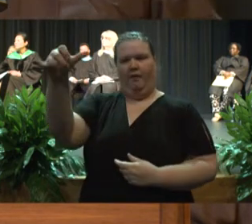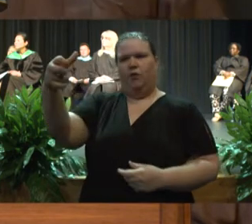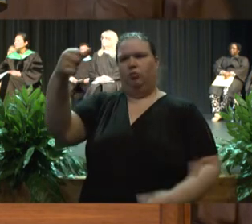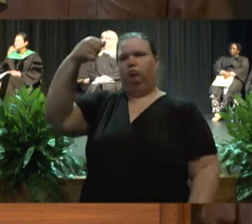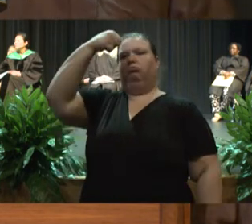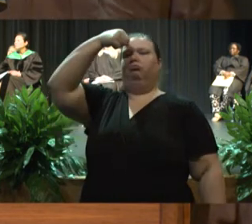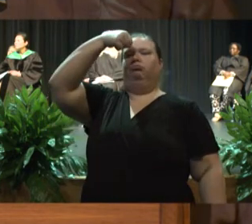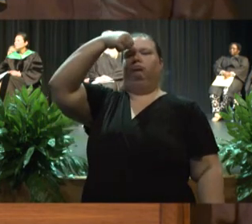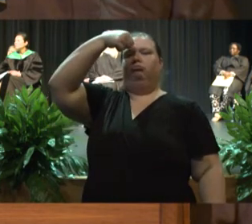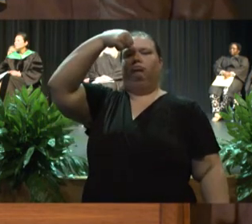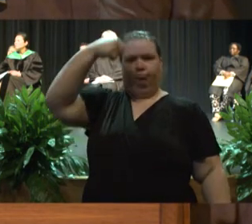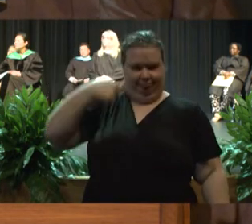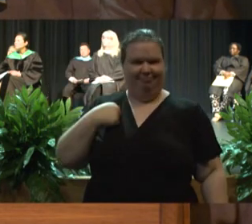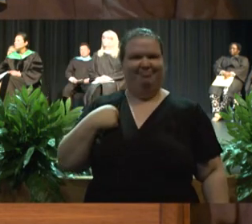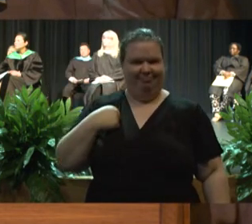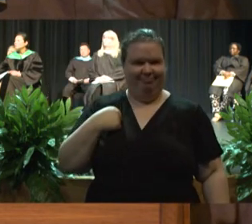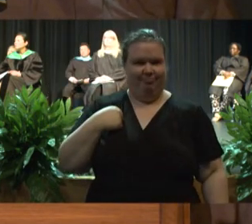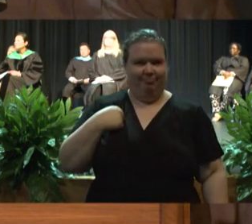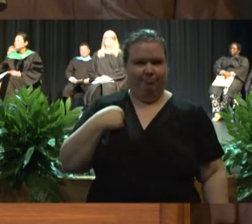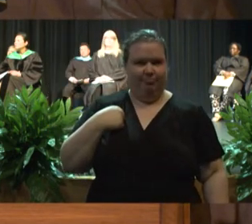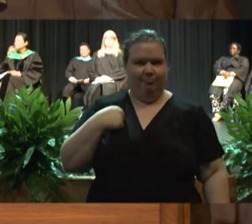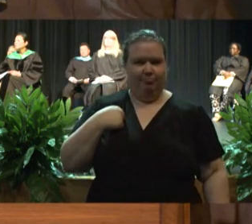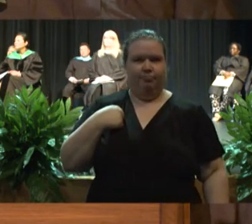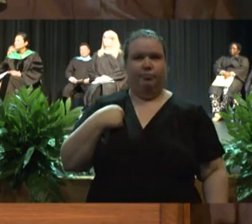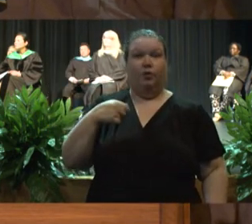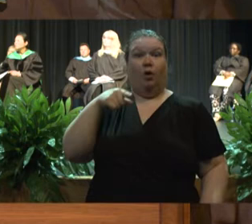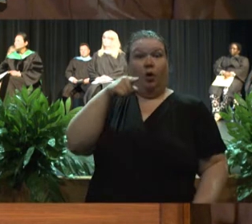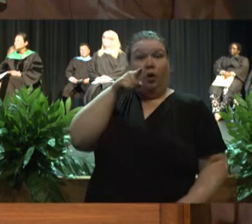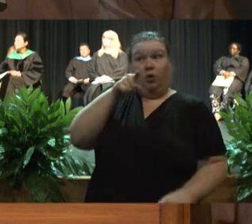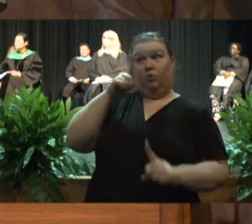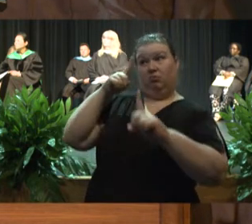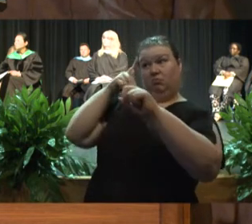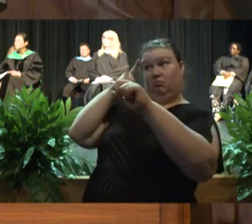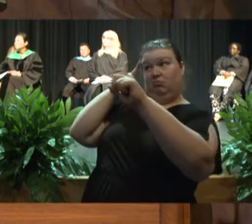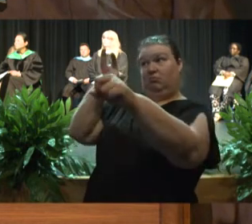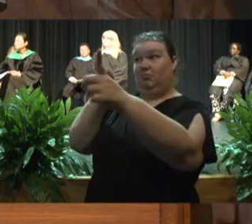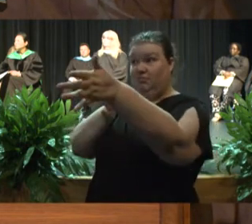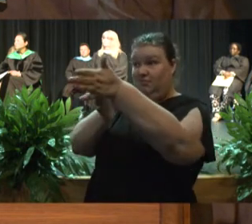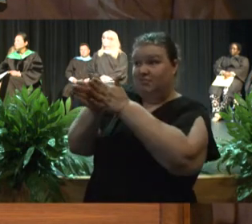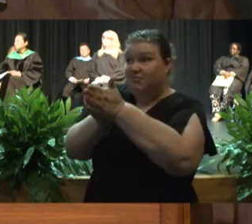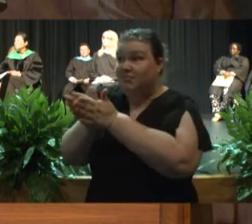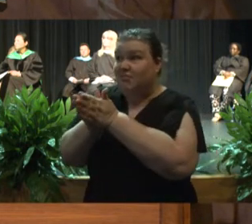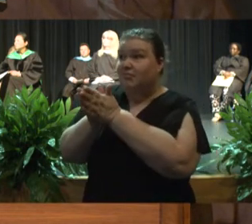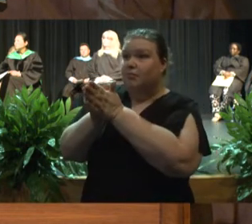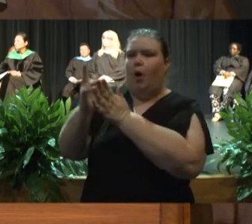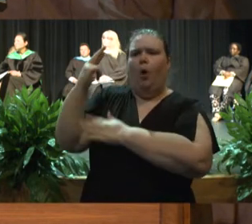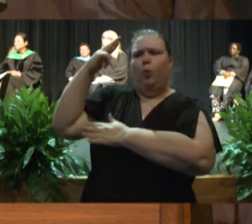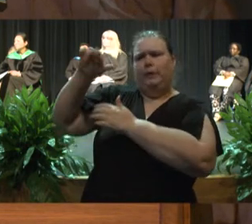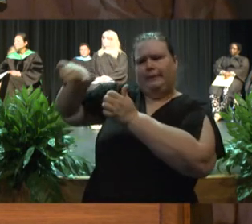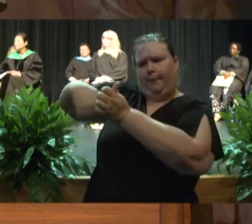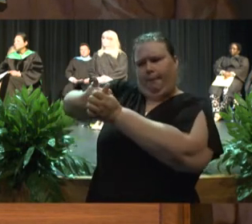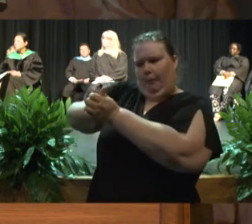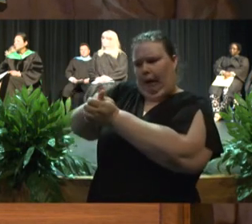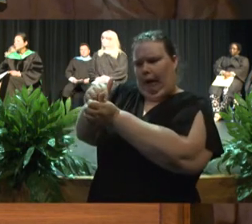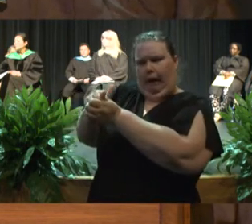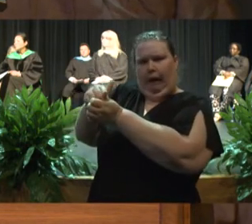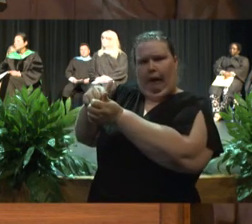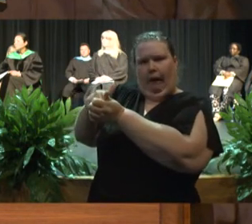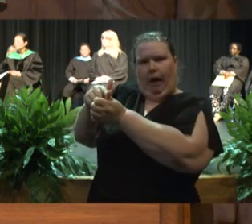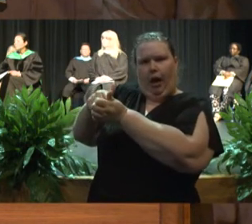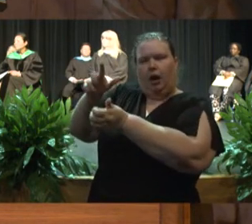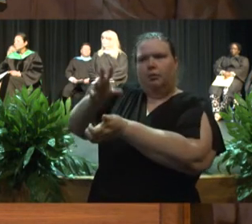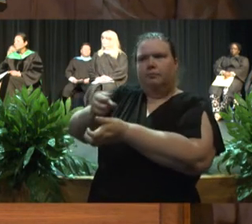Never lose sight of your why in whatever you choose to do in life. And